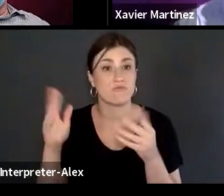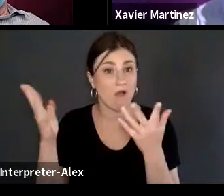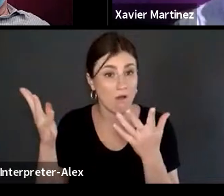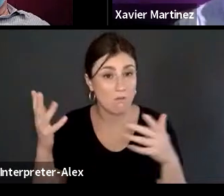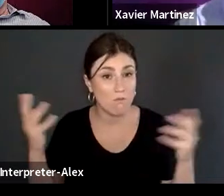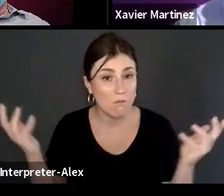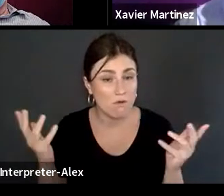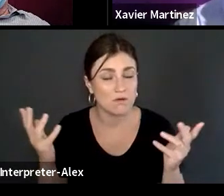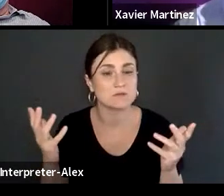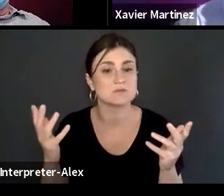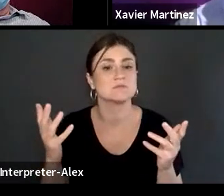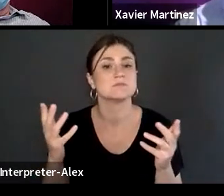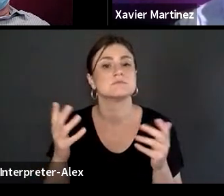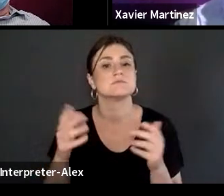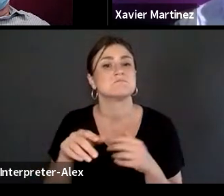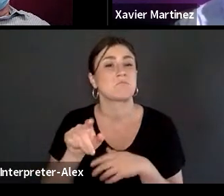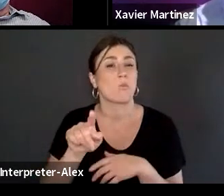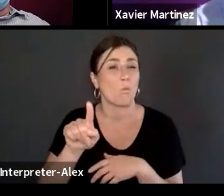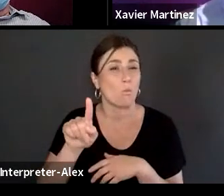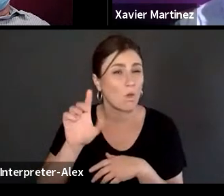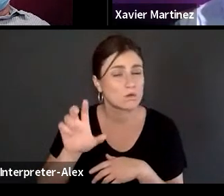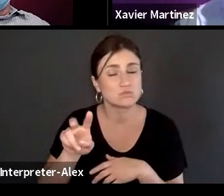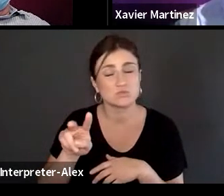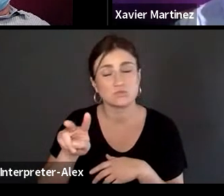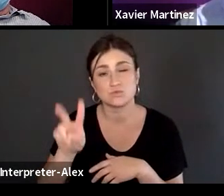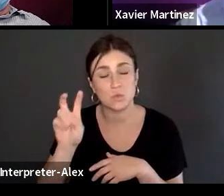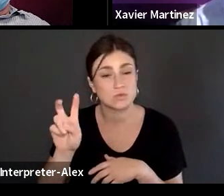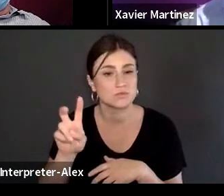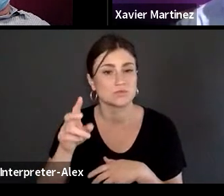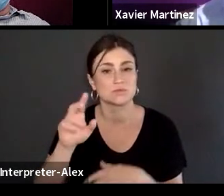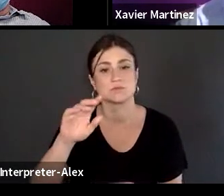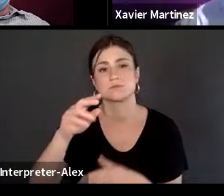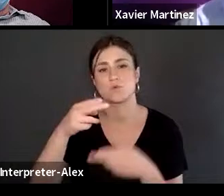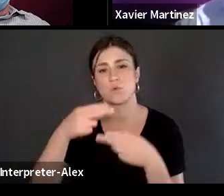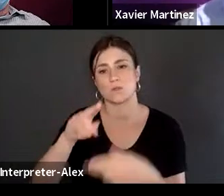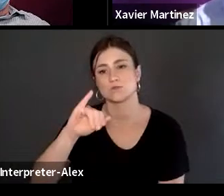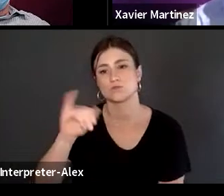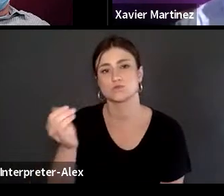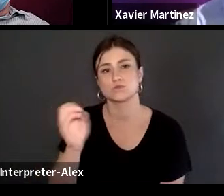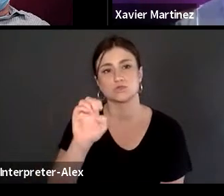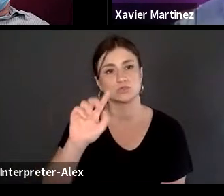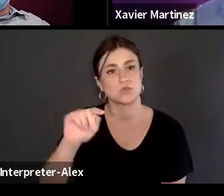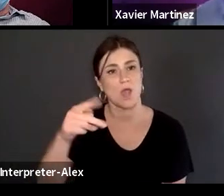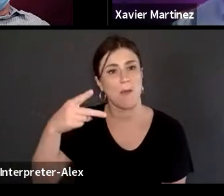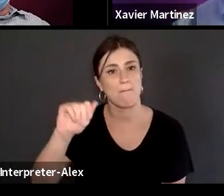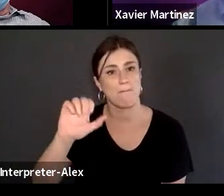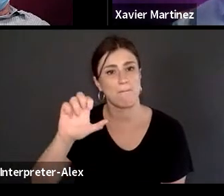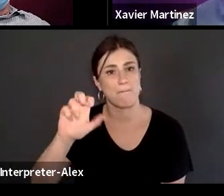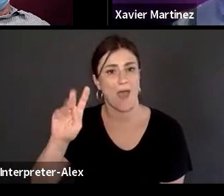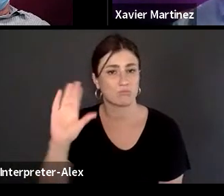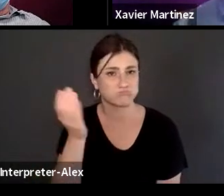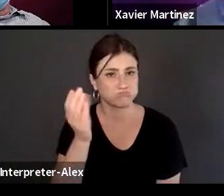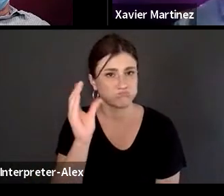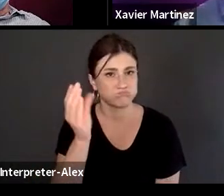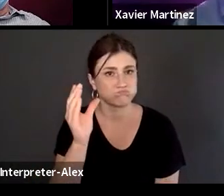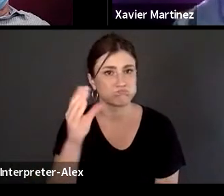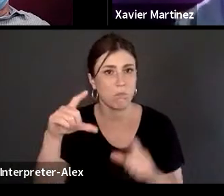packs, which provided internet service to our students and staff who did not